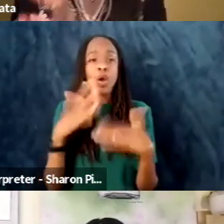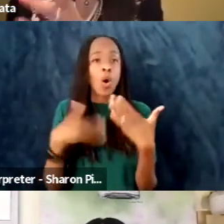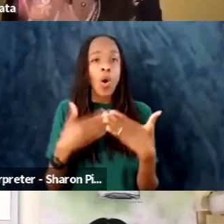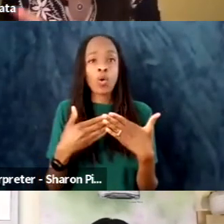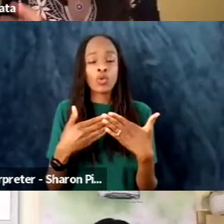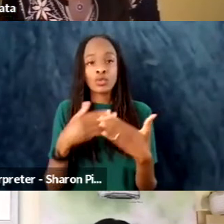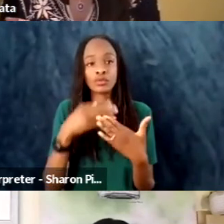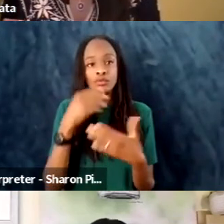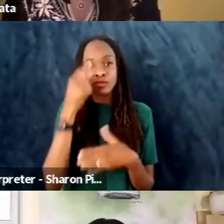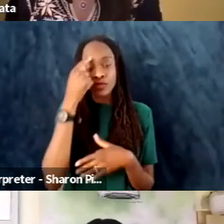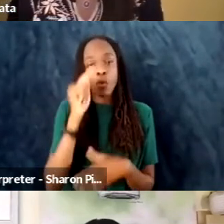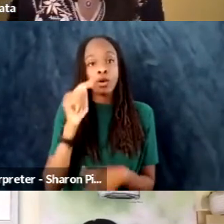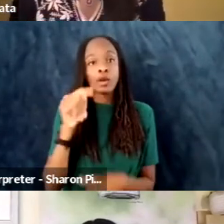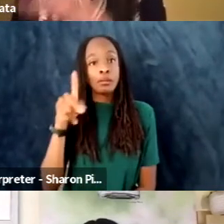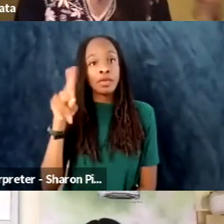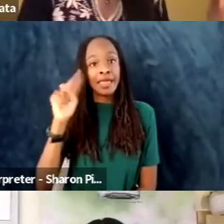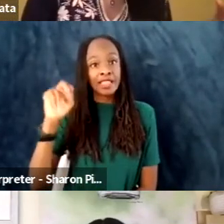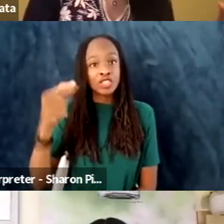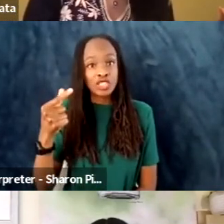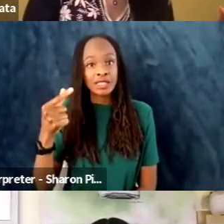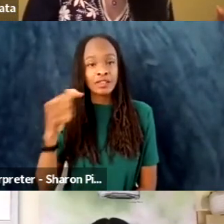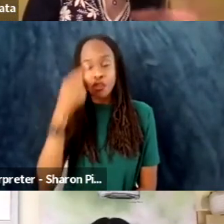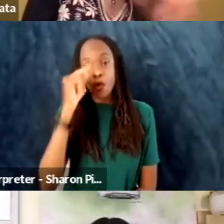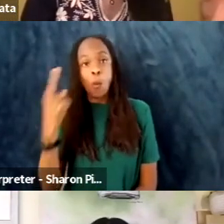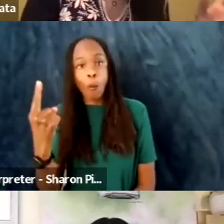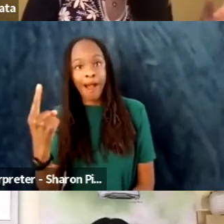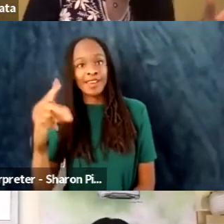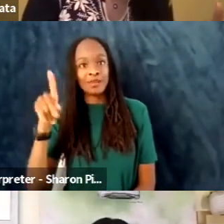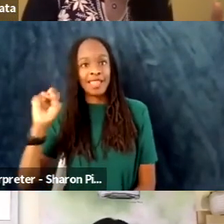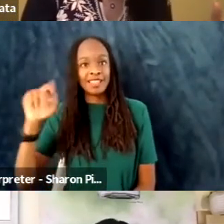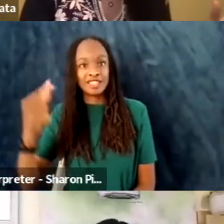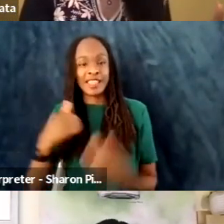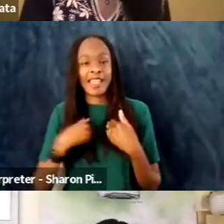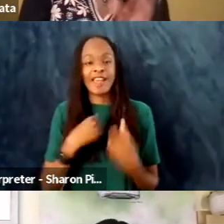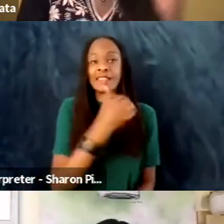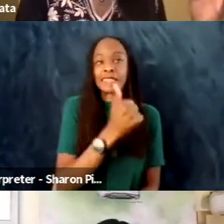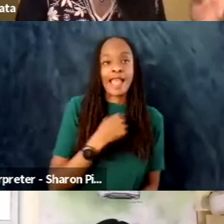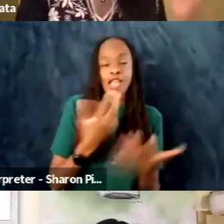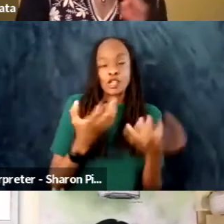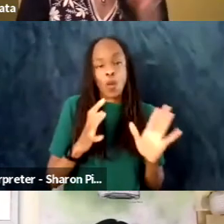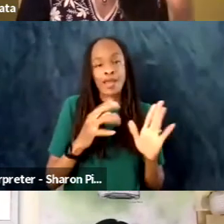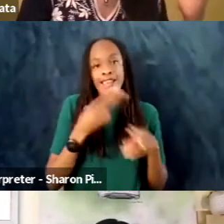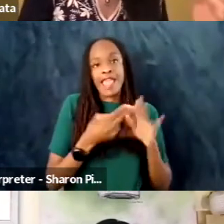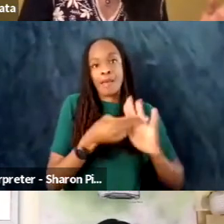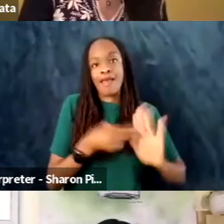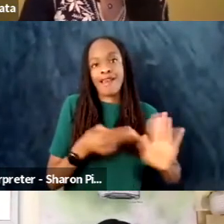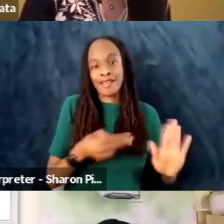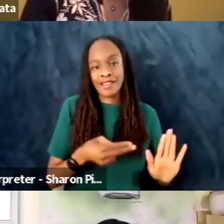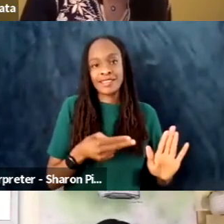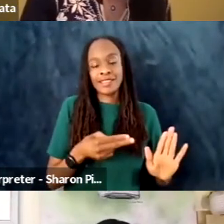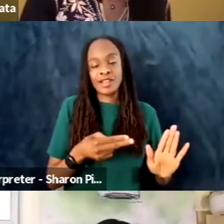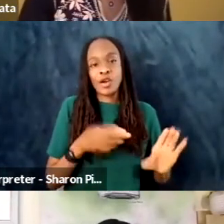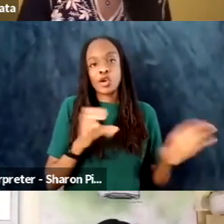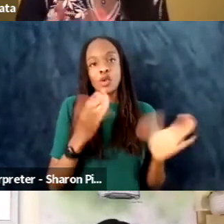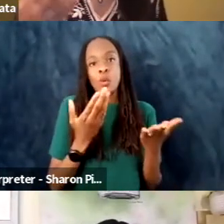for one PNG, there are 10, I don't want to name brands, who are doing what they should not be